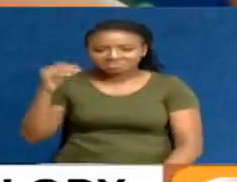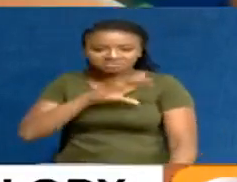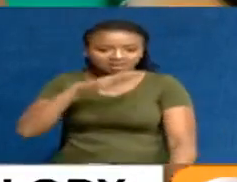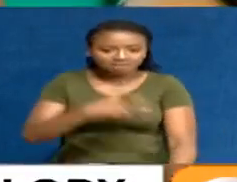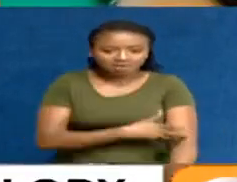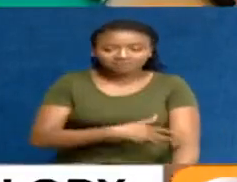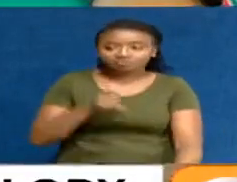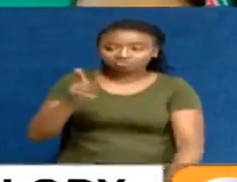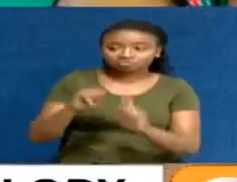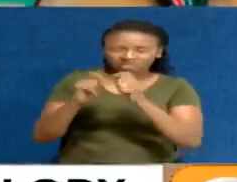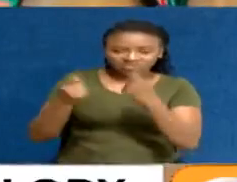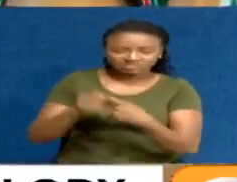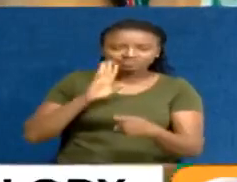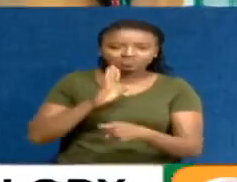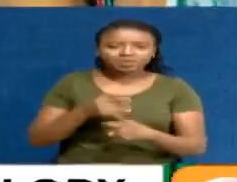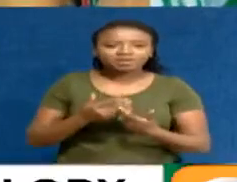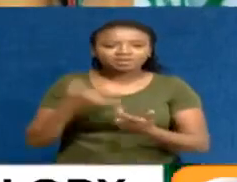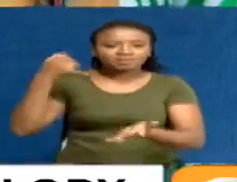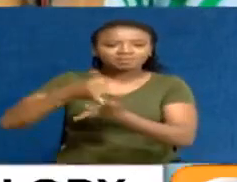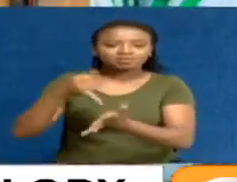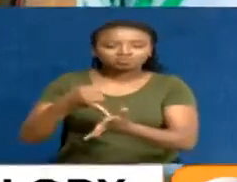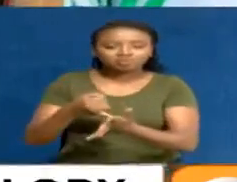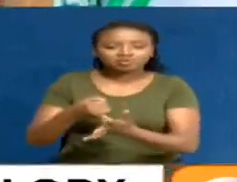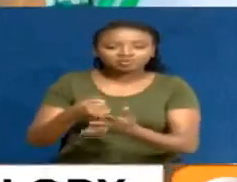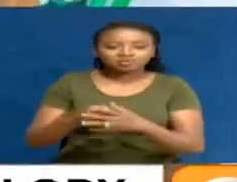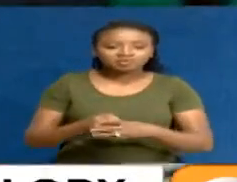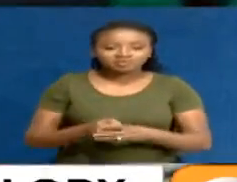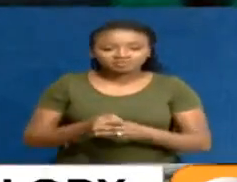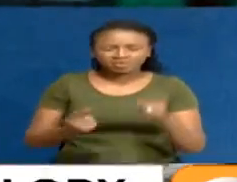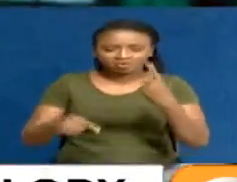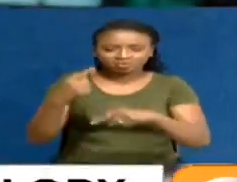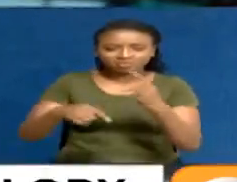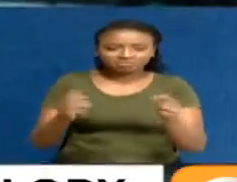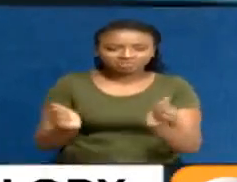The Lionesses will feature at the FIBA Women's Afrobasket